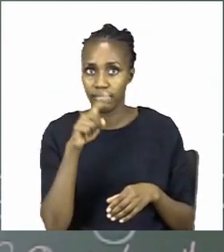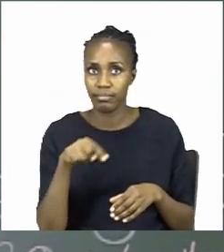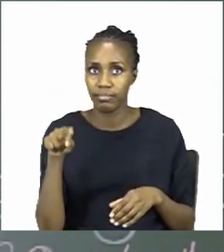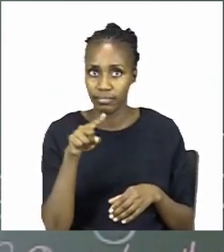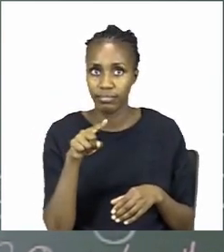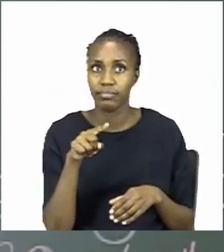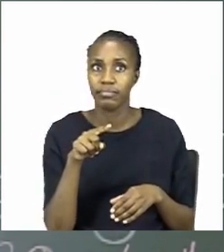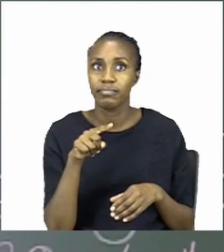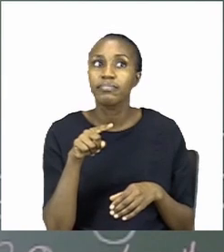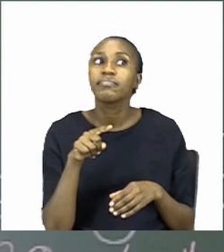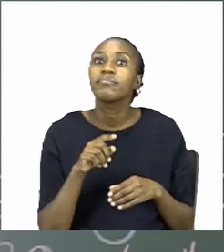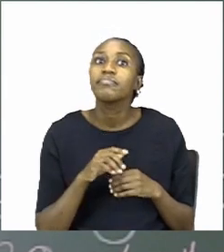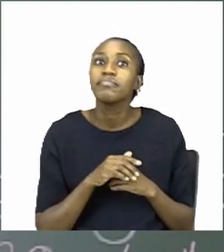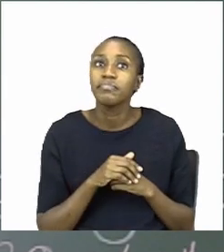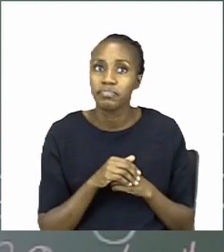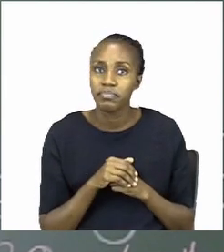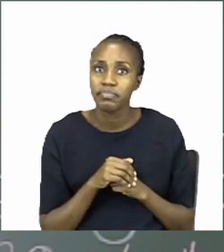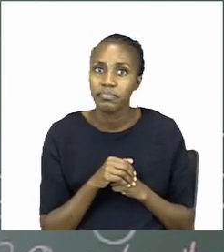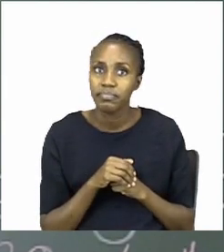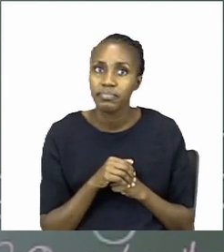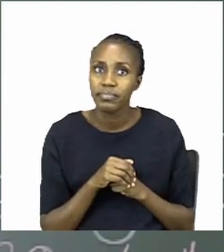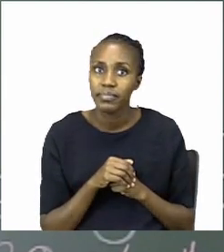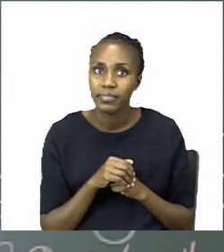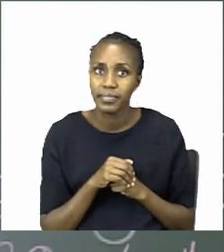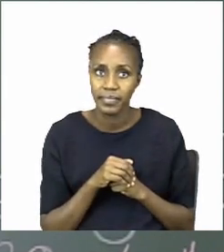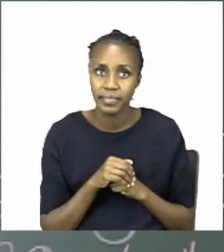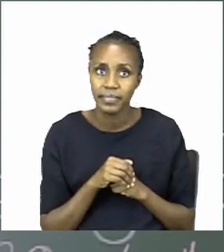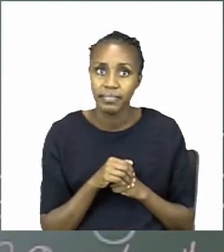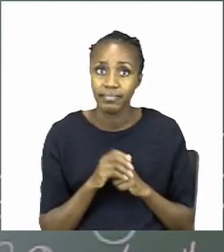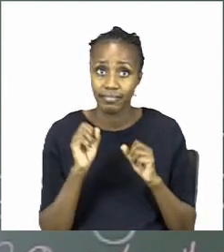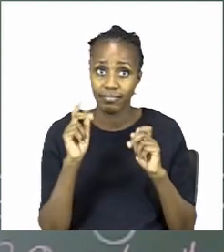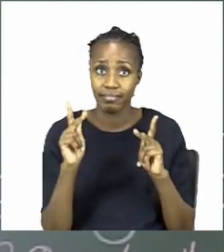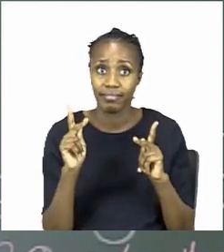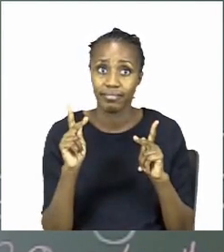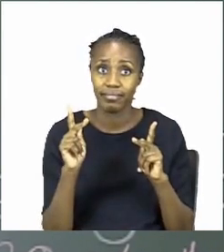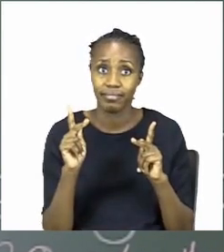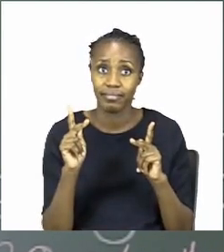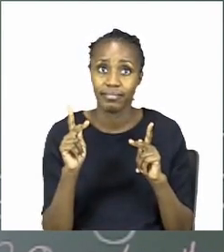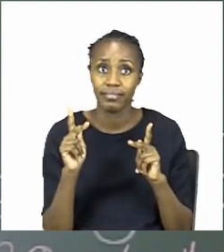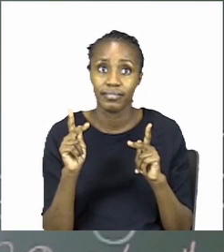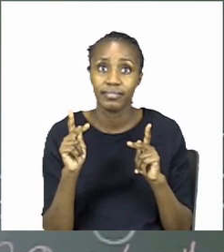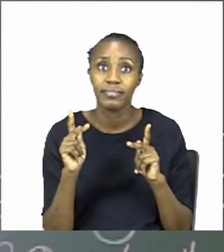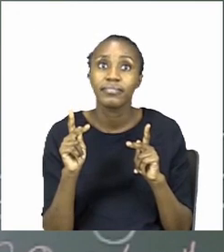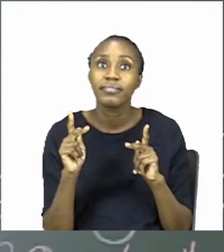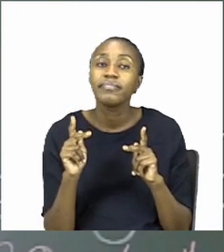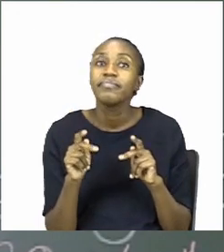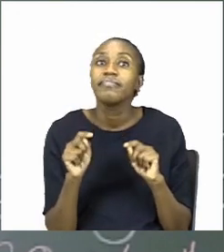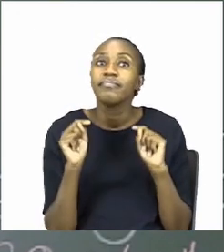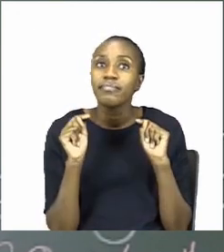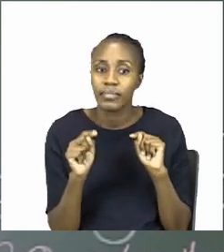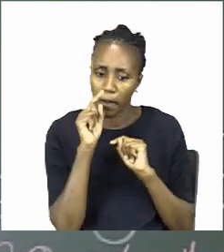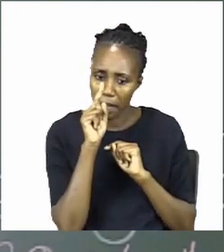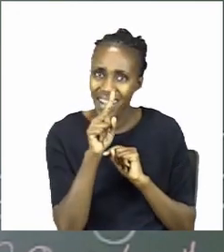another pair of 3, or another group of 3 actually. Okay. Now everyone, we must